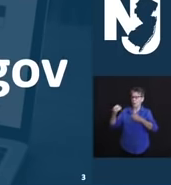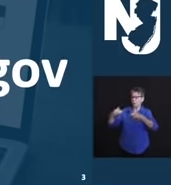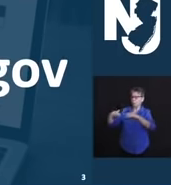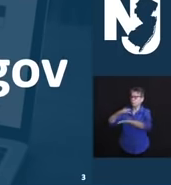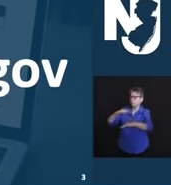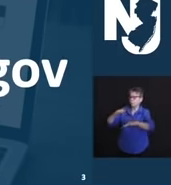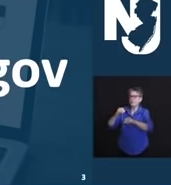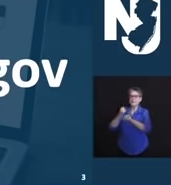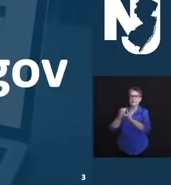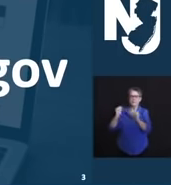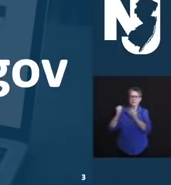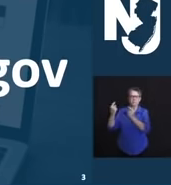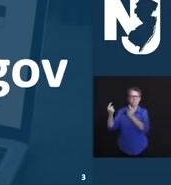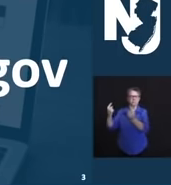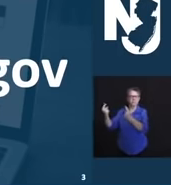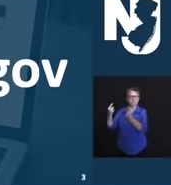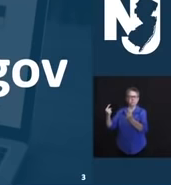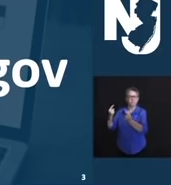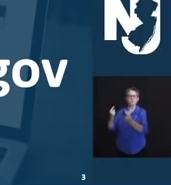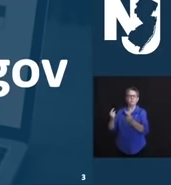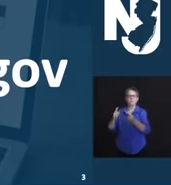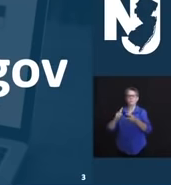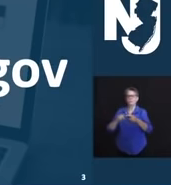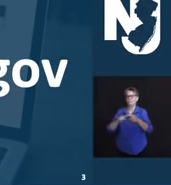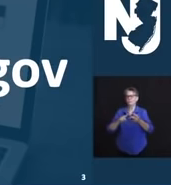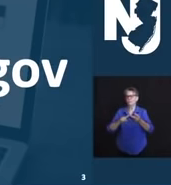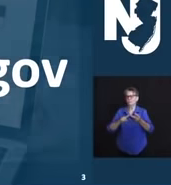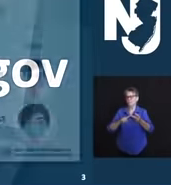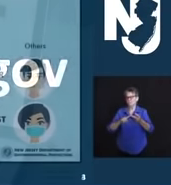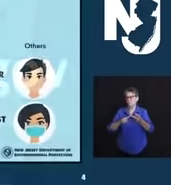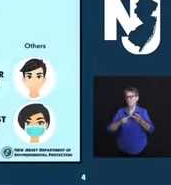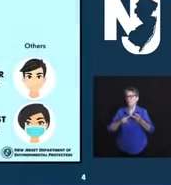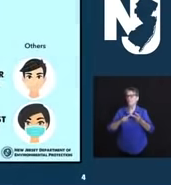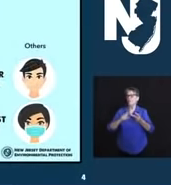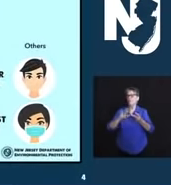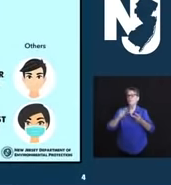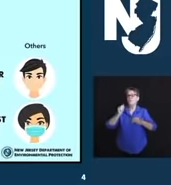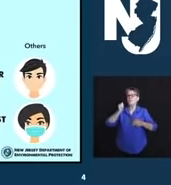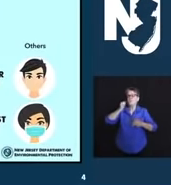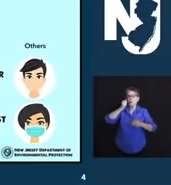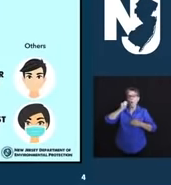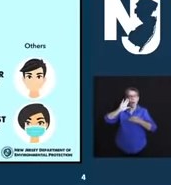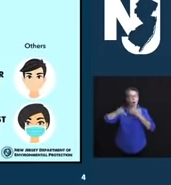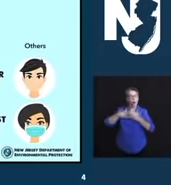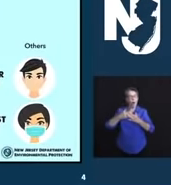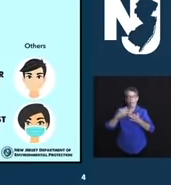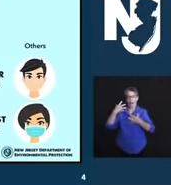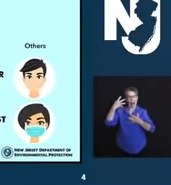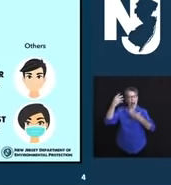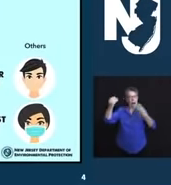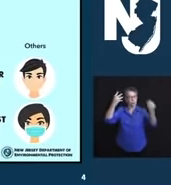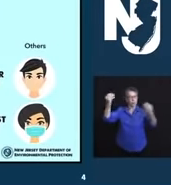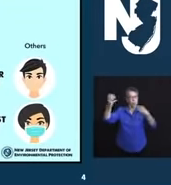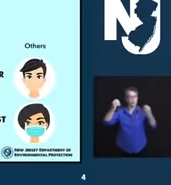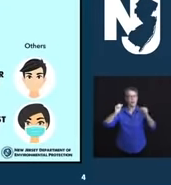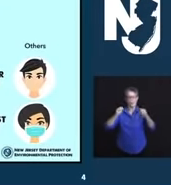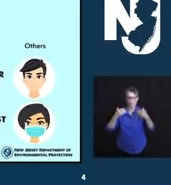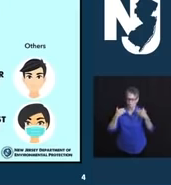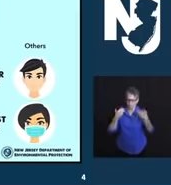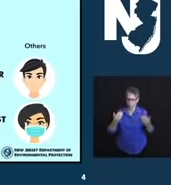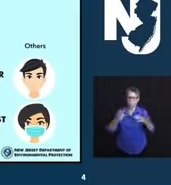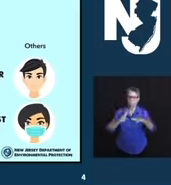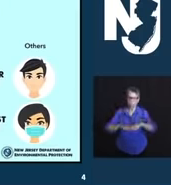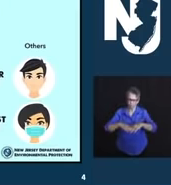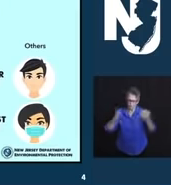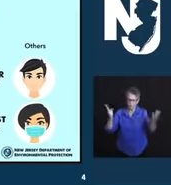activity will have been green-lighted to resume. And secondly, we know that wearing a face covering is safer